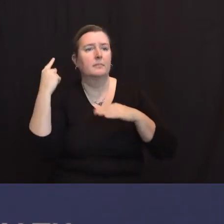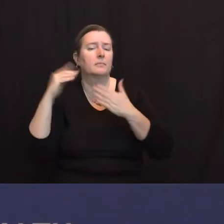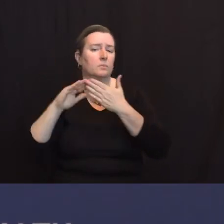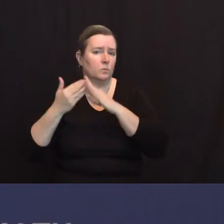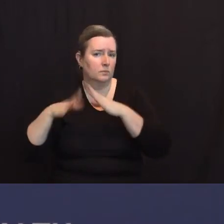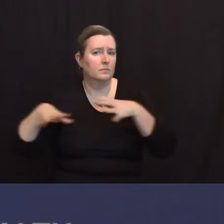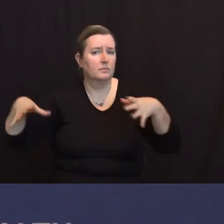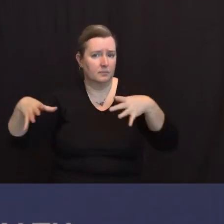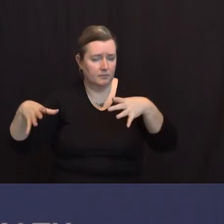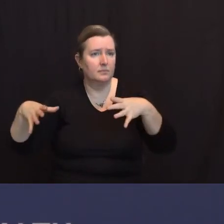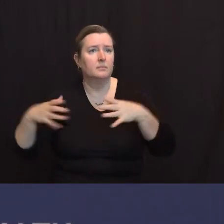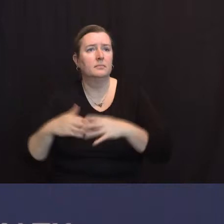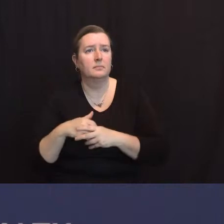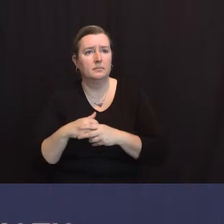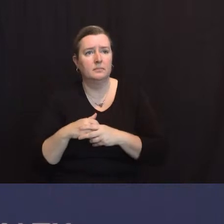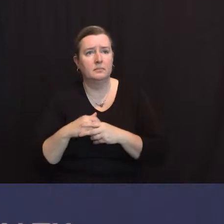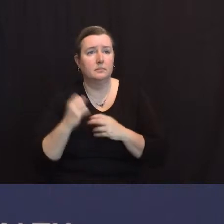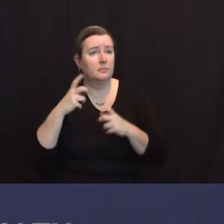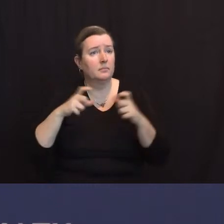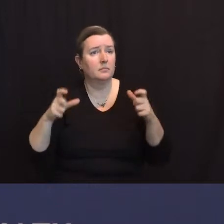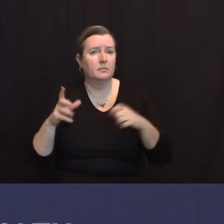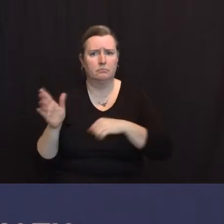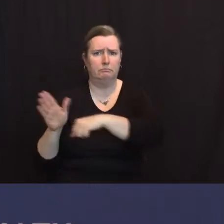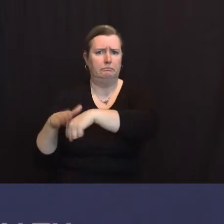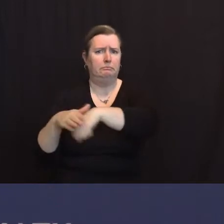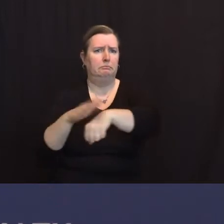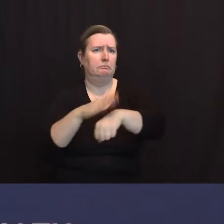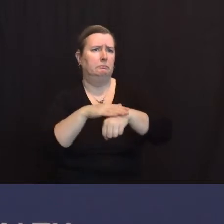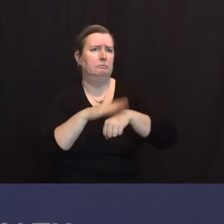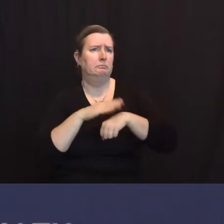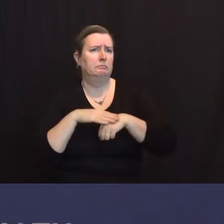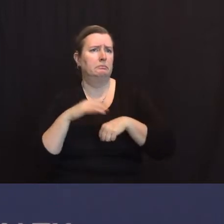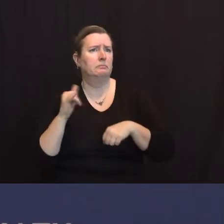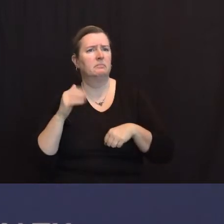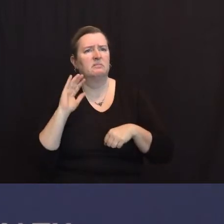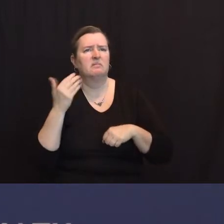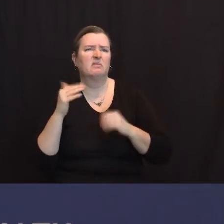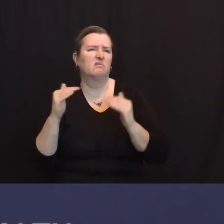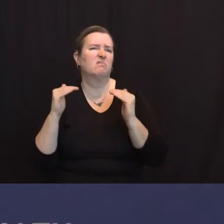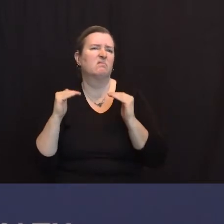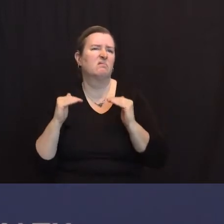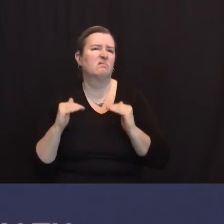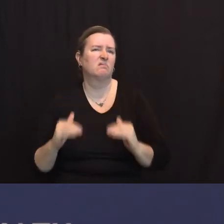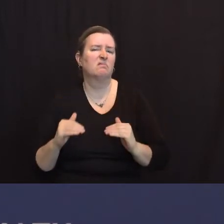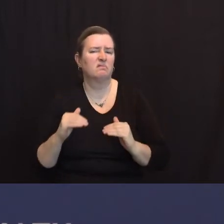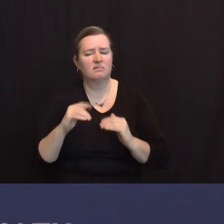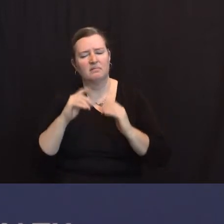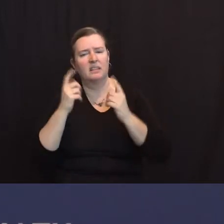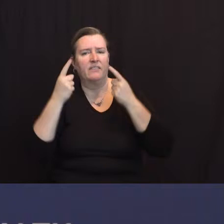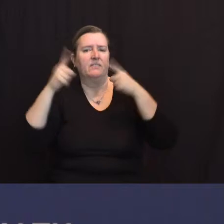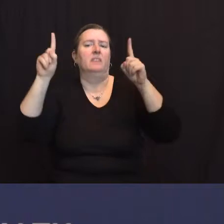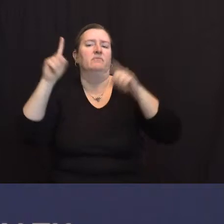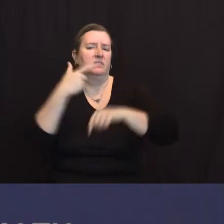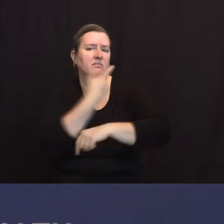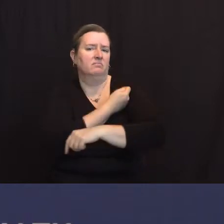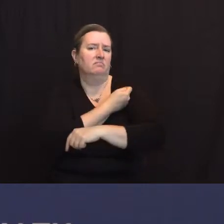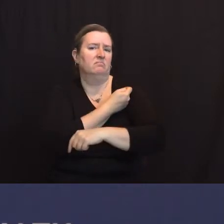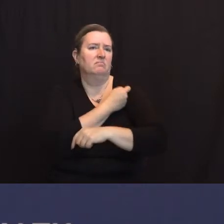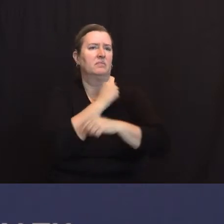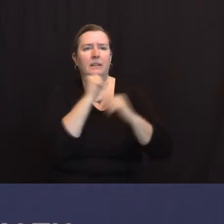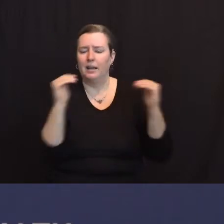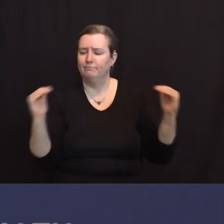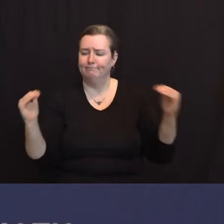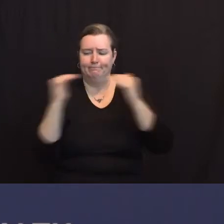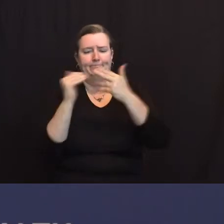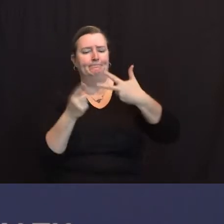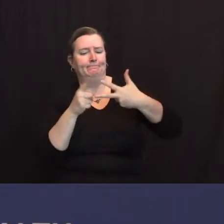warning, that this could be seen as a second-class vaccine because it is less effective than Moderna and Pfizer. Will you